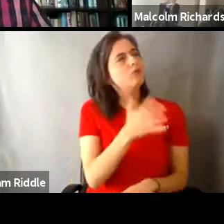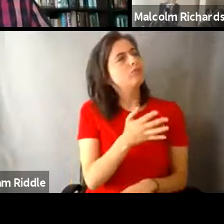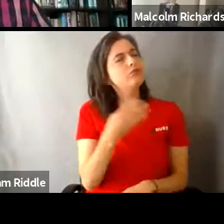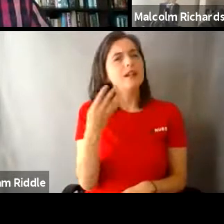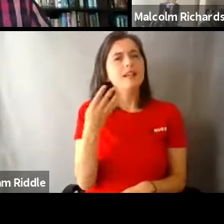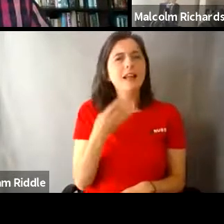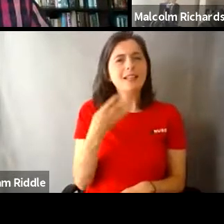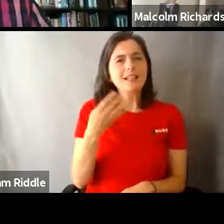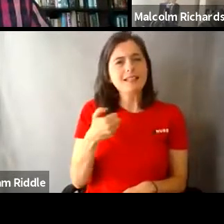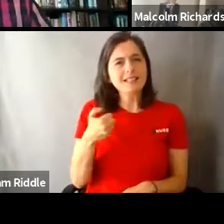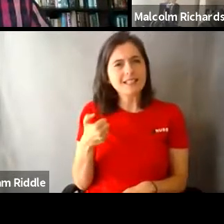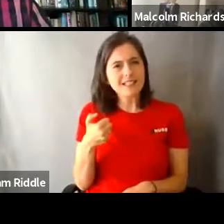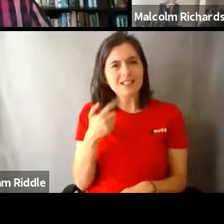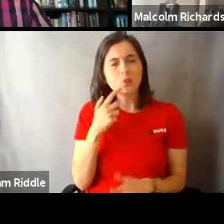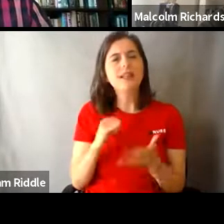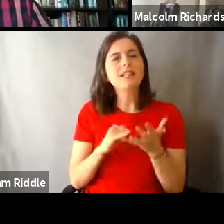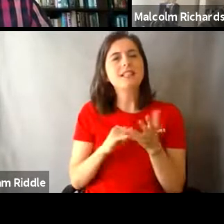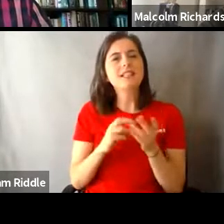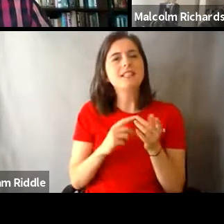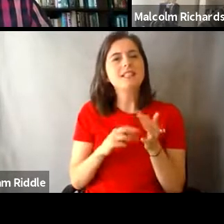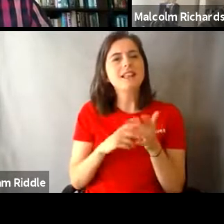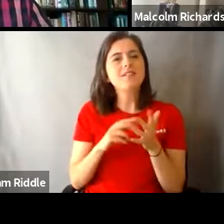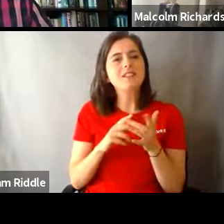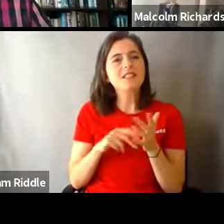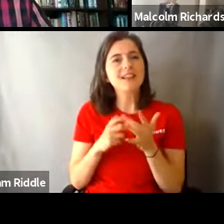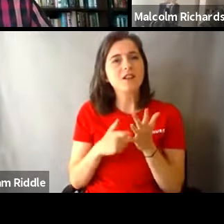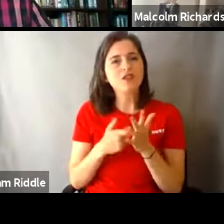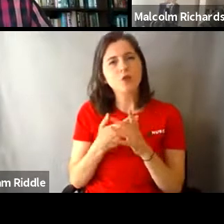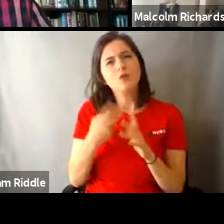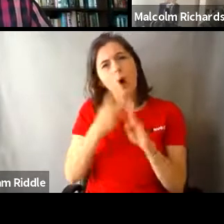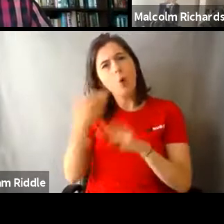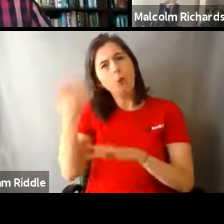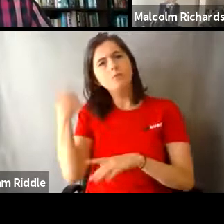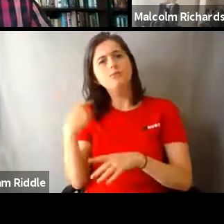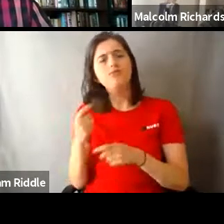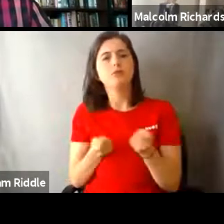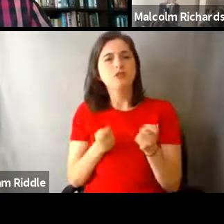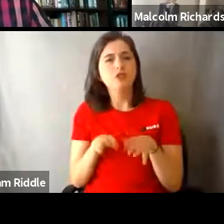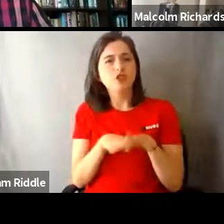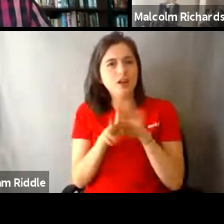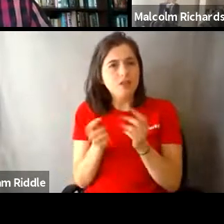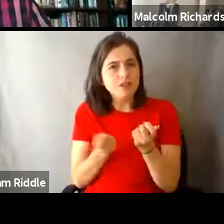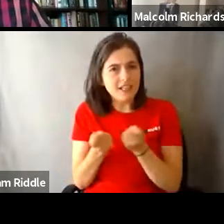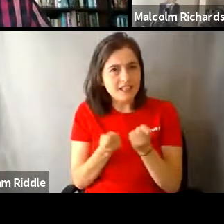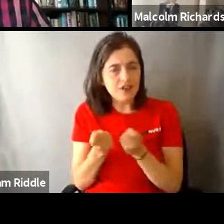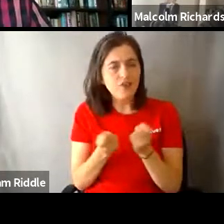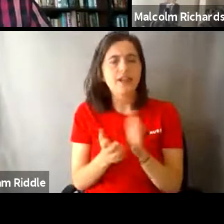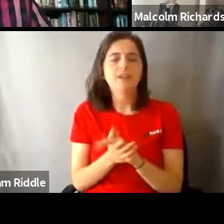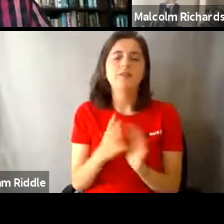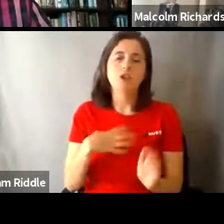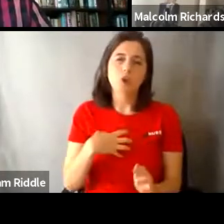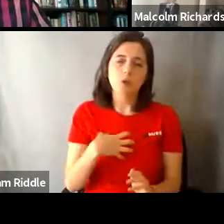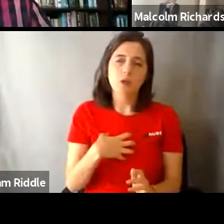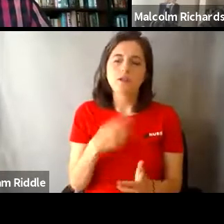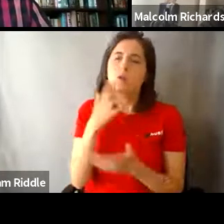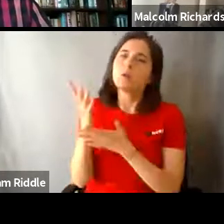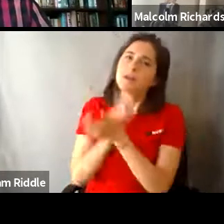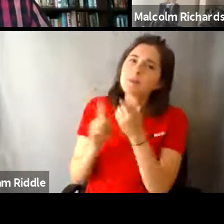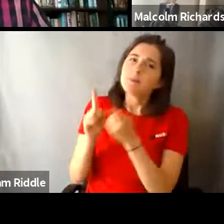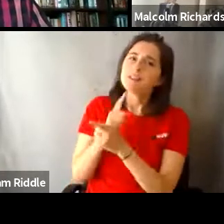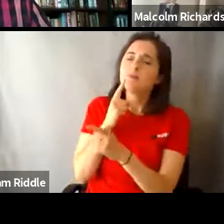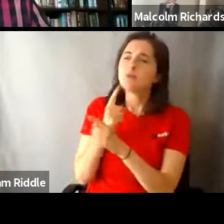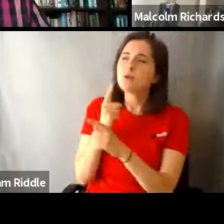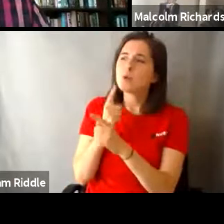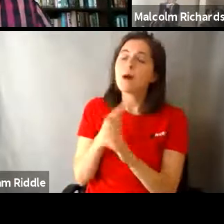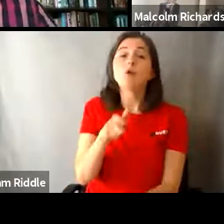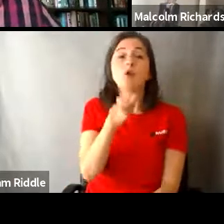General Secretary of the Union. And we had a meeting with the Teachers Union and we talked about the question of students and students' ability